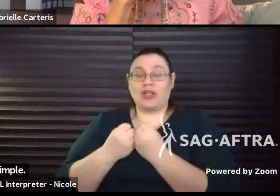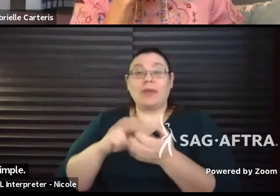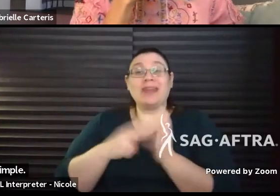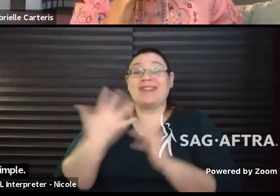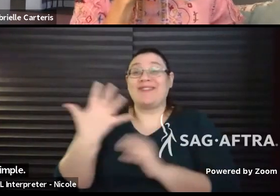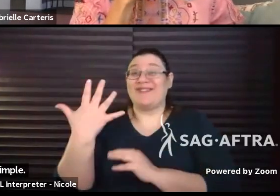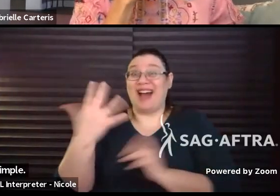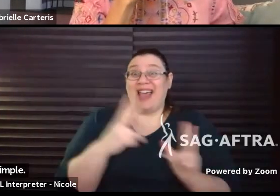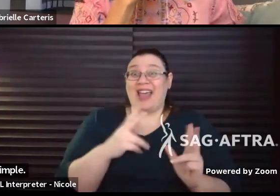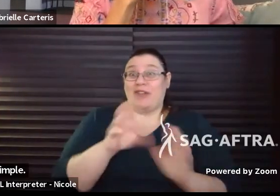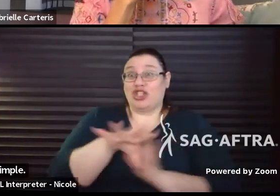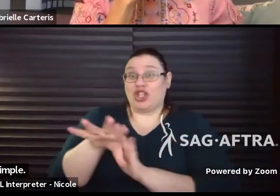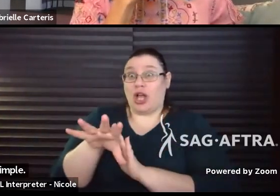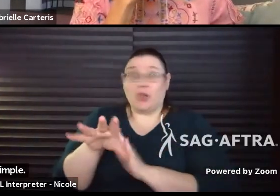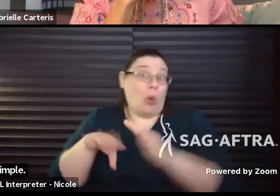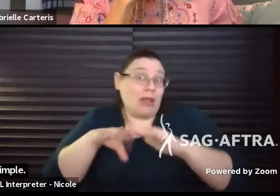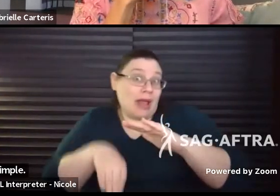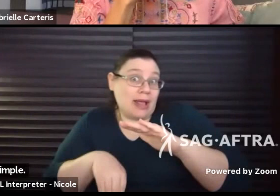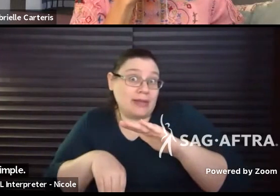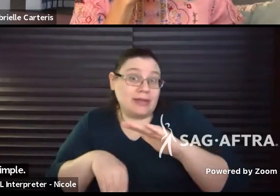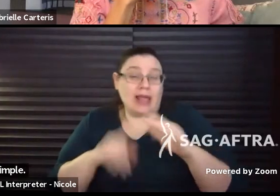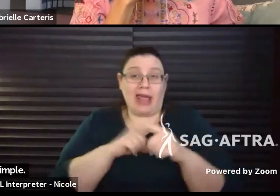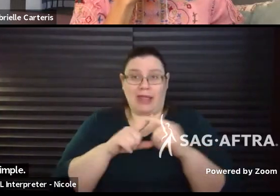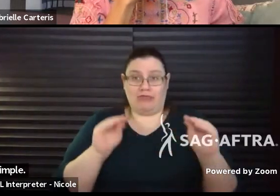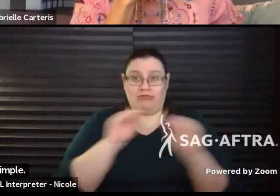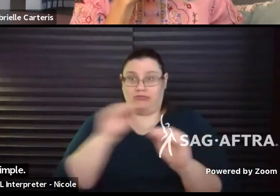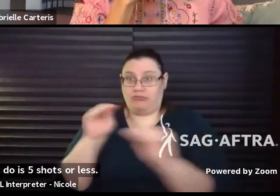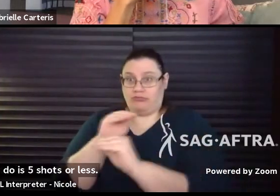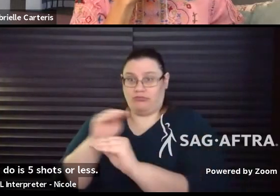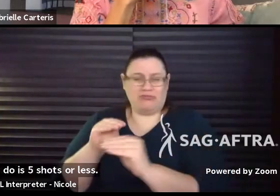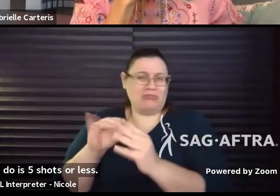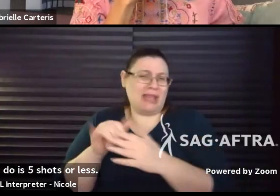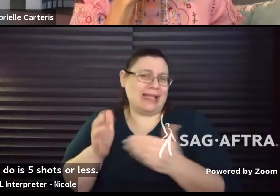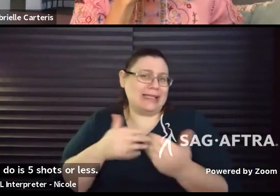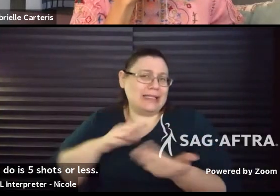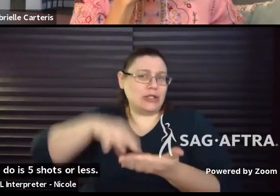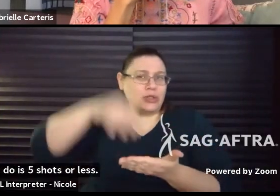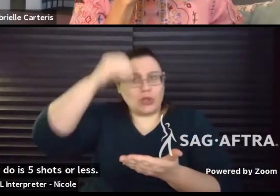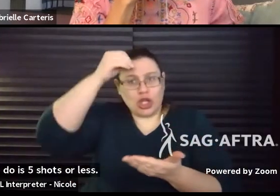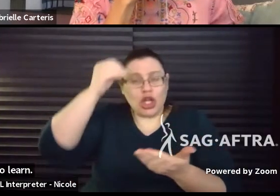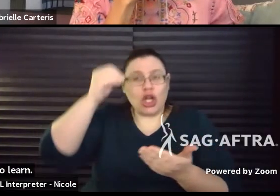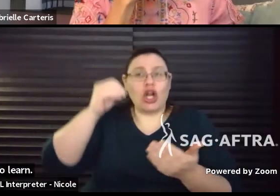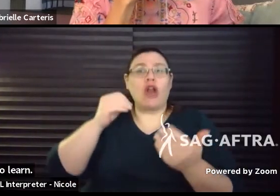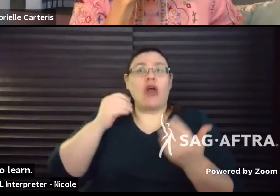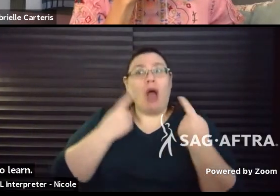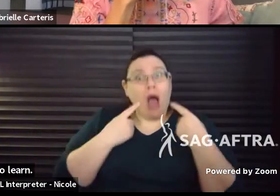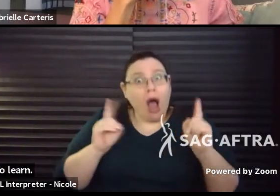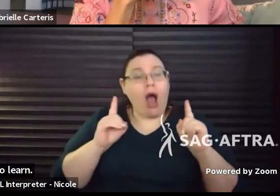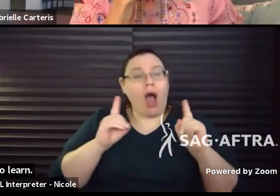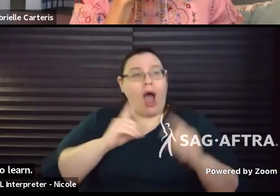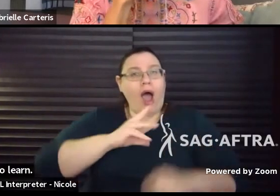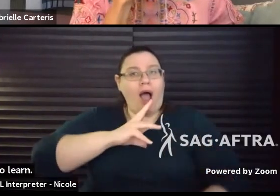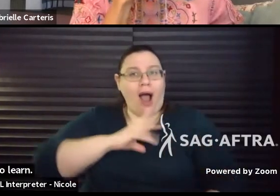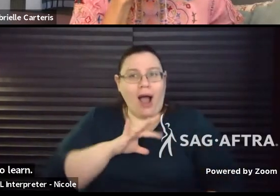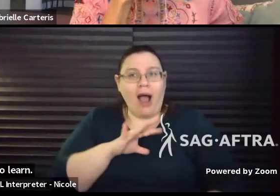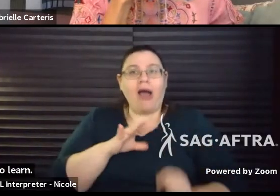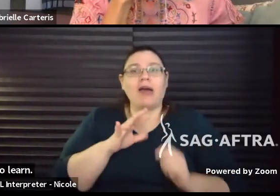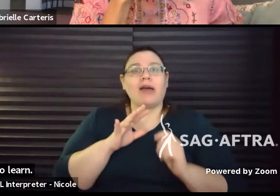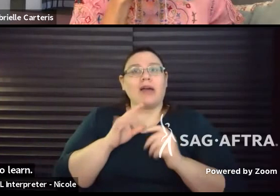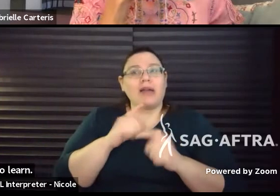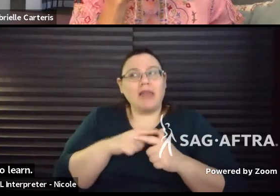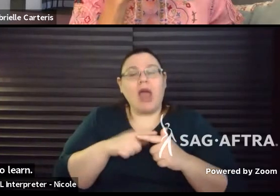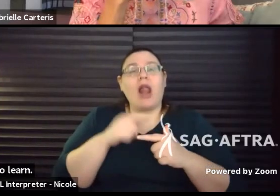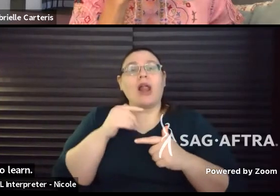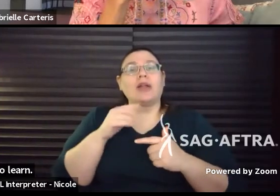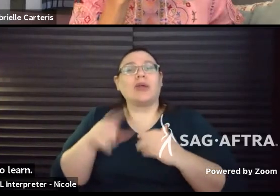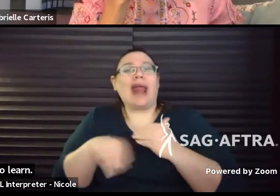in an order. That is very, very easy to learn. And then once you get a little success, it'll be, the learning curve gets lesser and